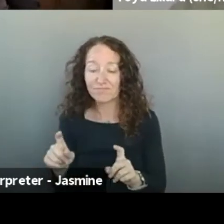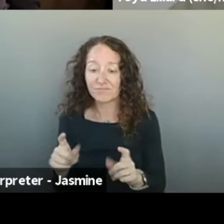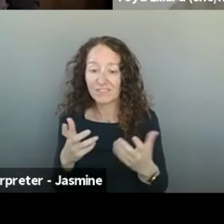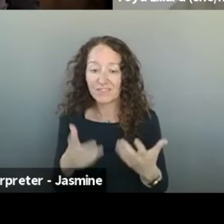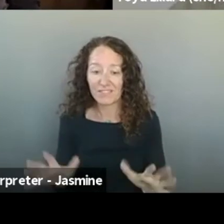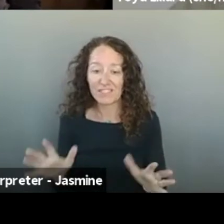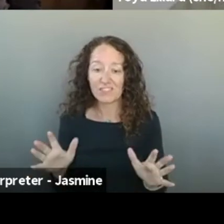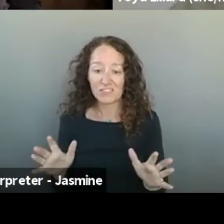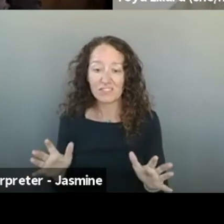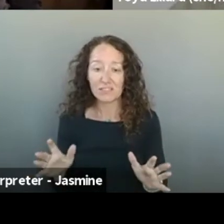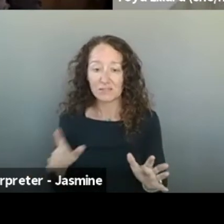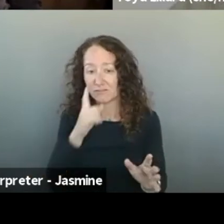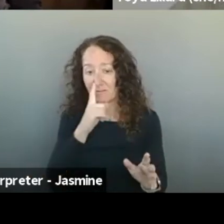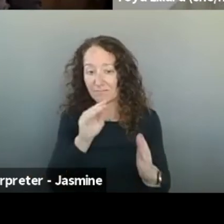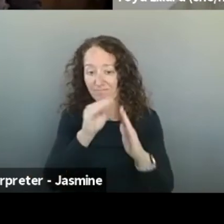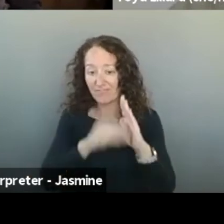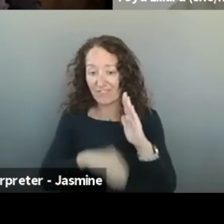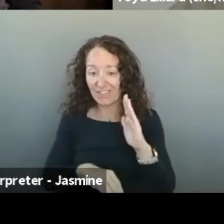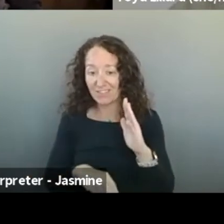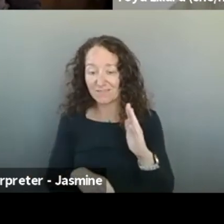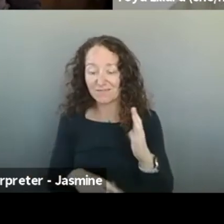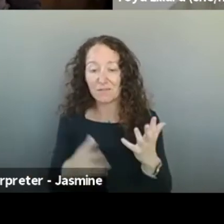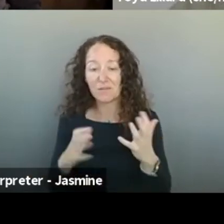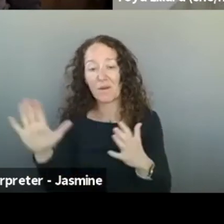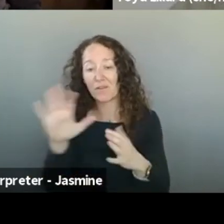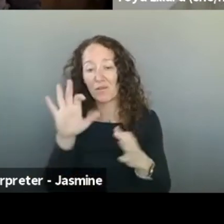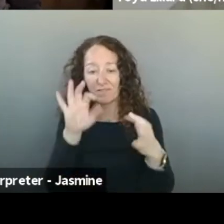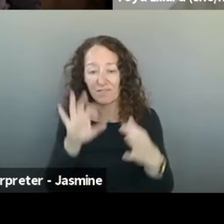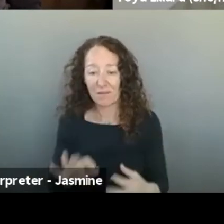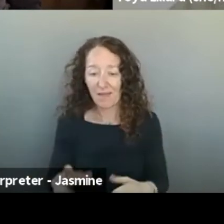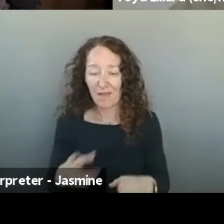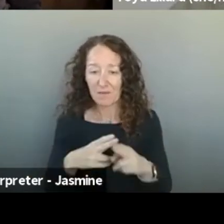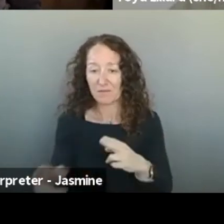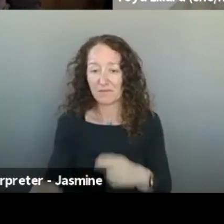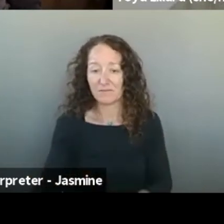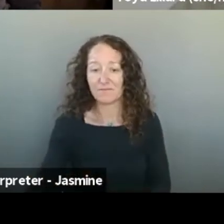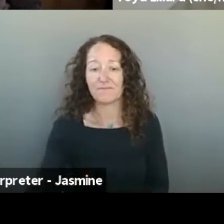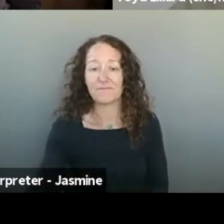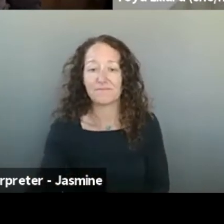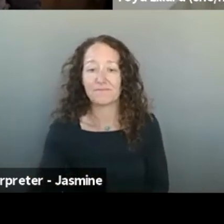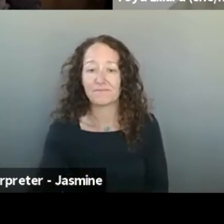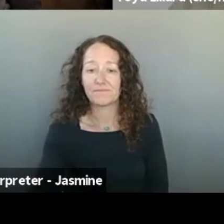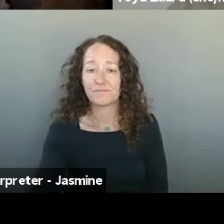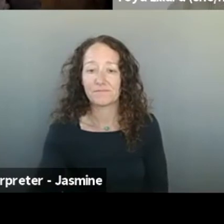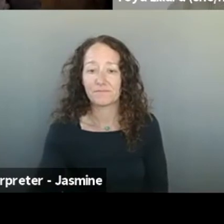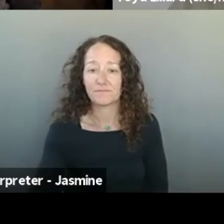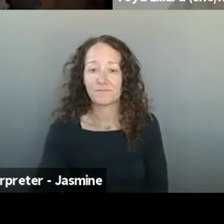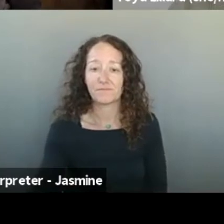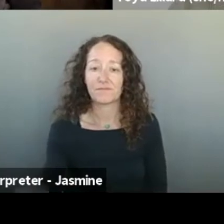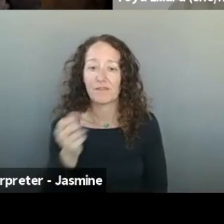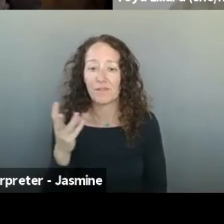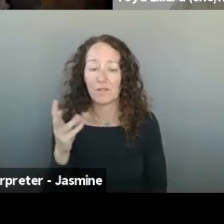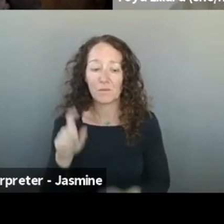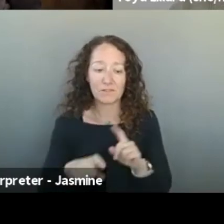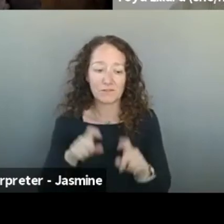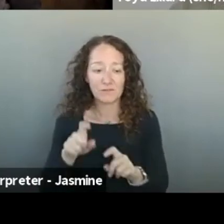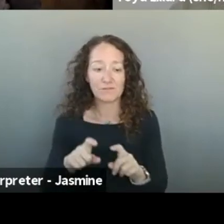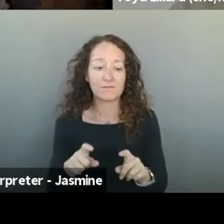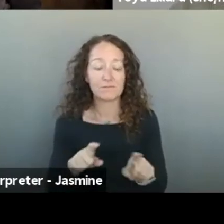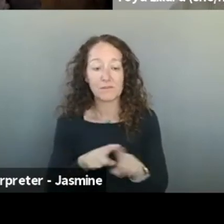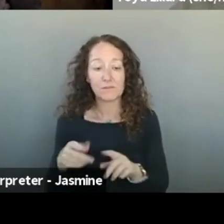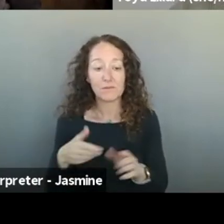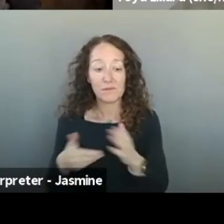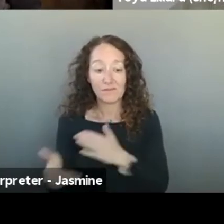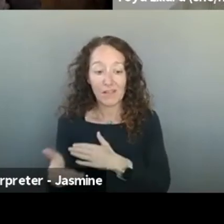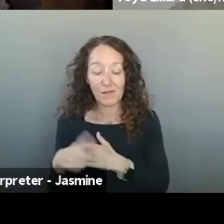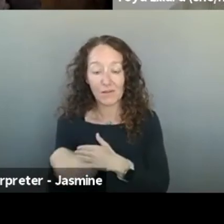love to hear from you. It's really quick, just a couple of questions. And I do also invite you all to please join